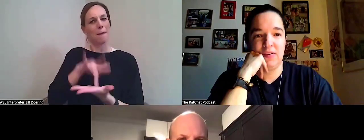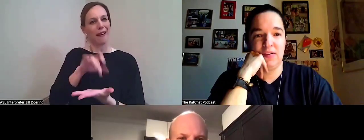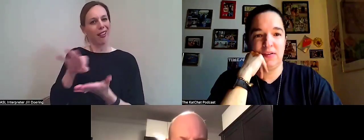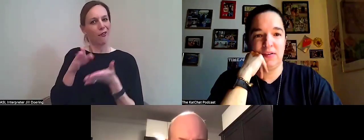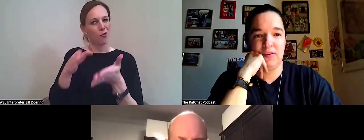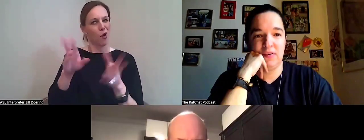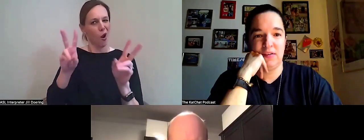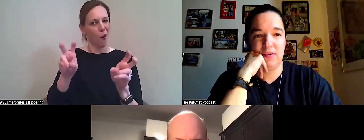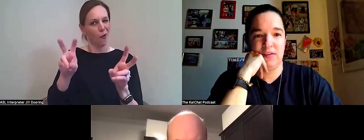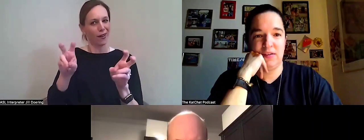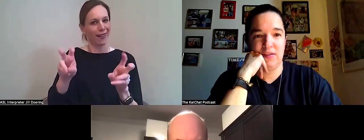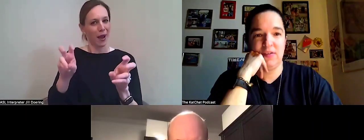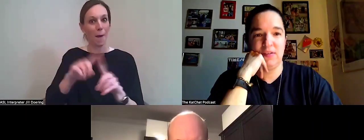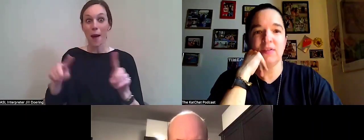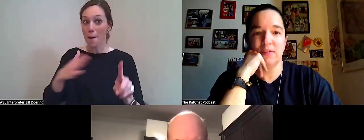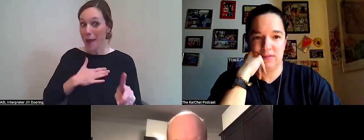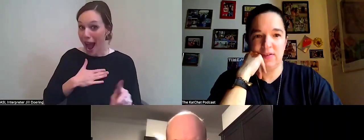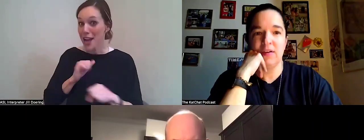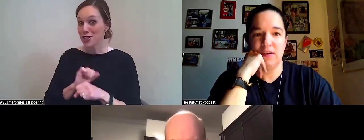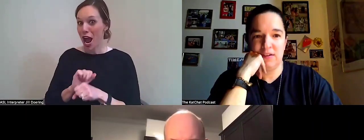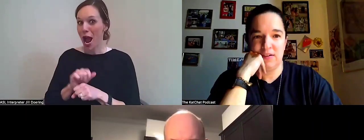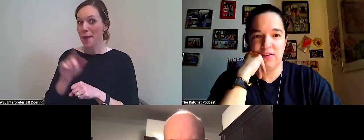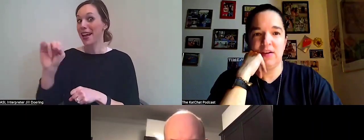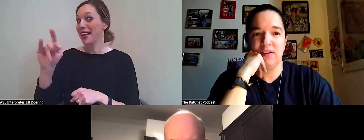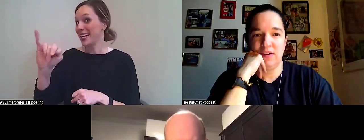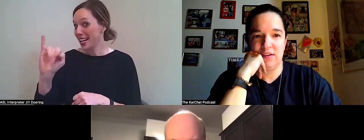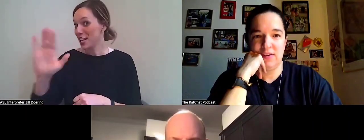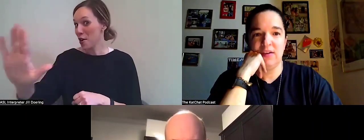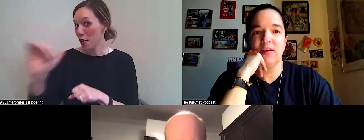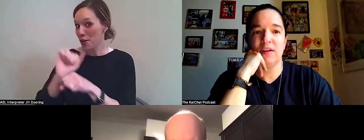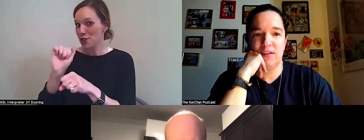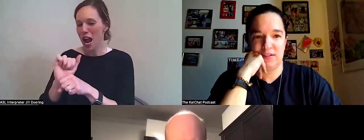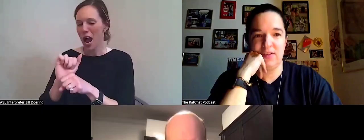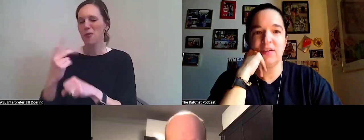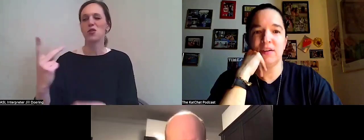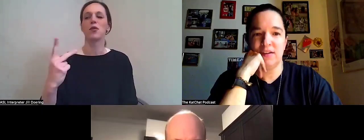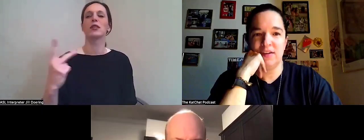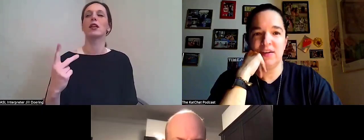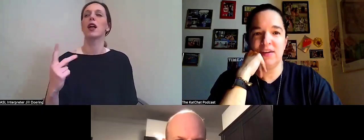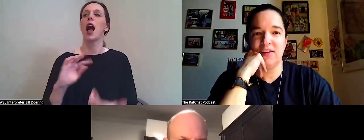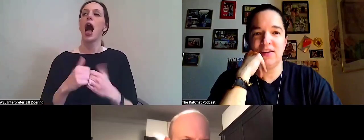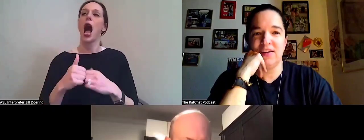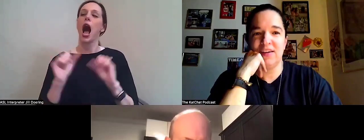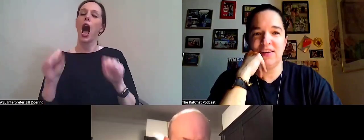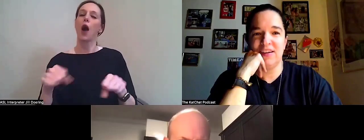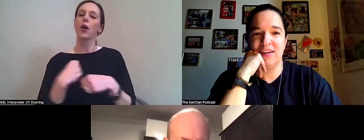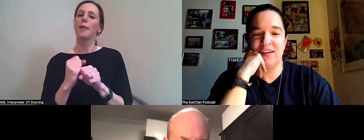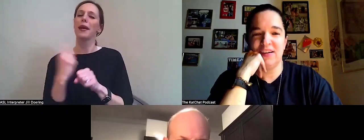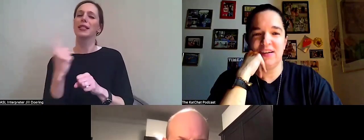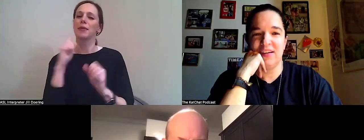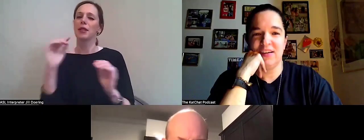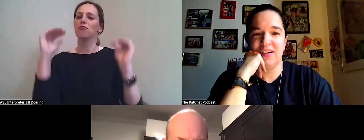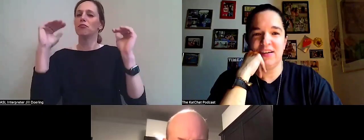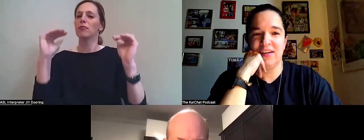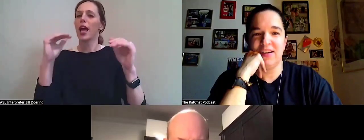find my job and Nikki's job is how do we really make something that's going to touch people's hearts?